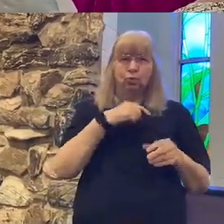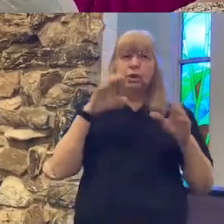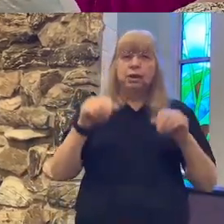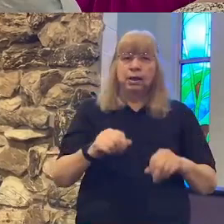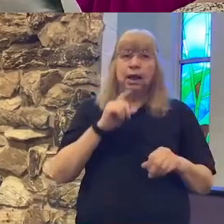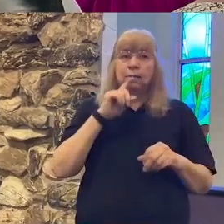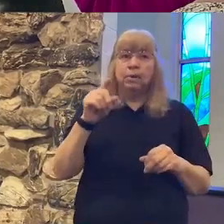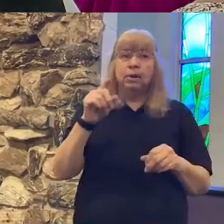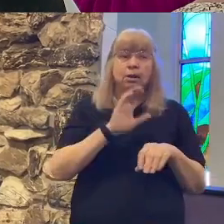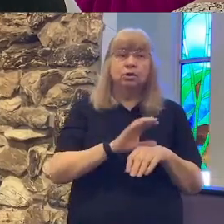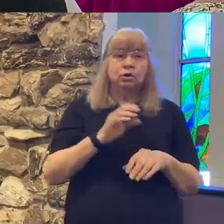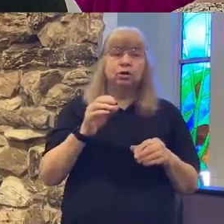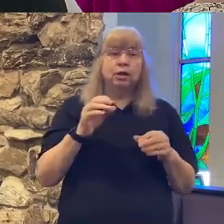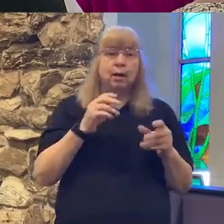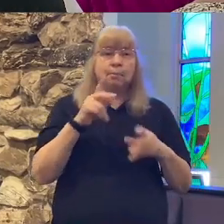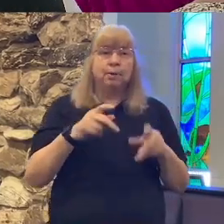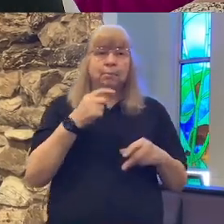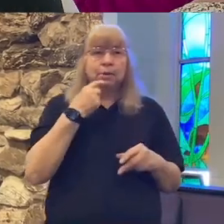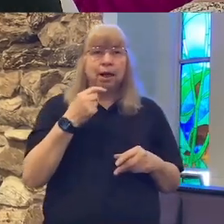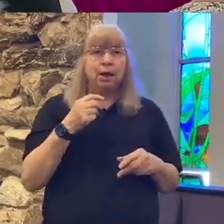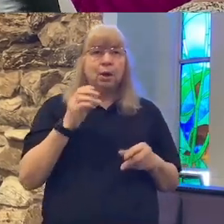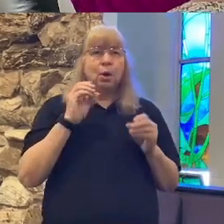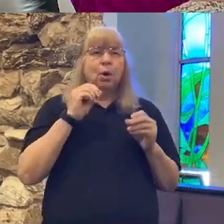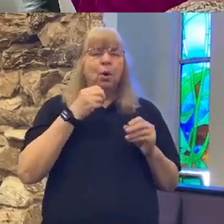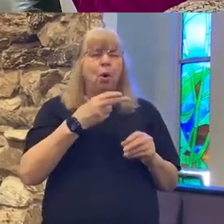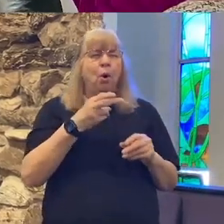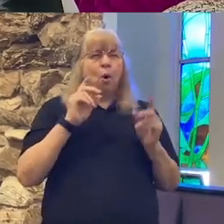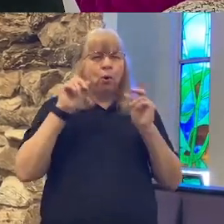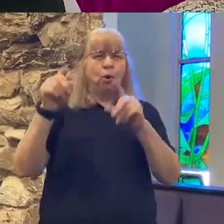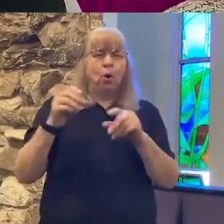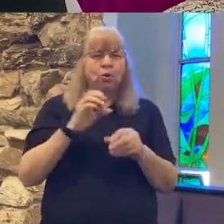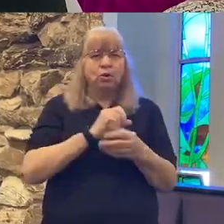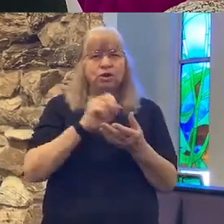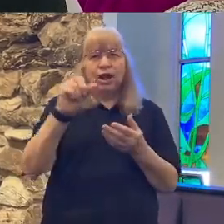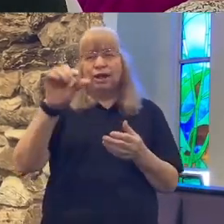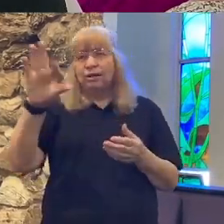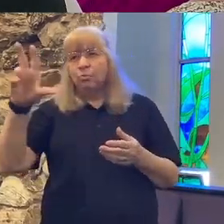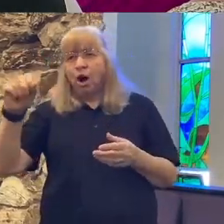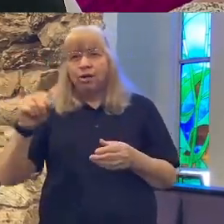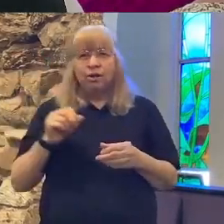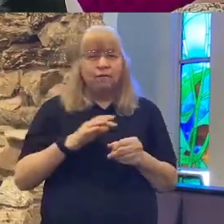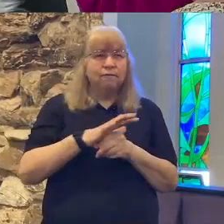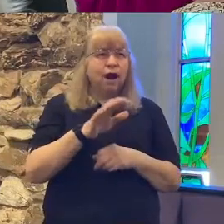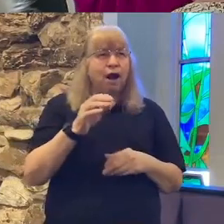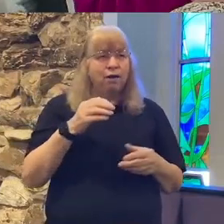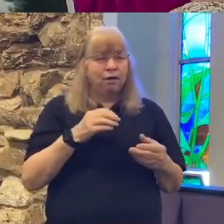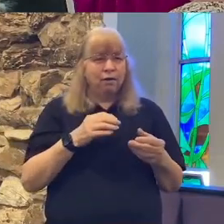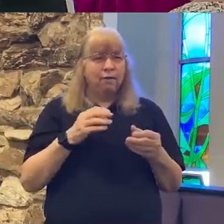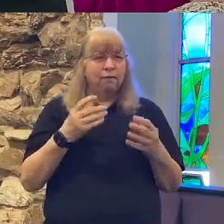the church that people say, oh, go to St. Mark's. They are fire-filled people.